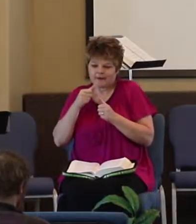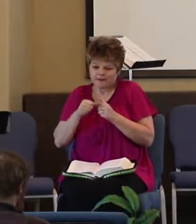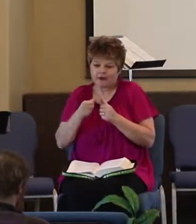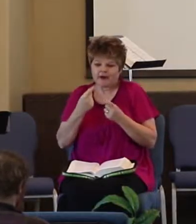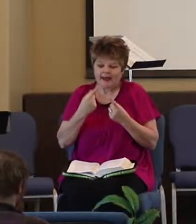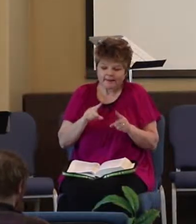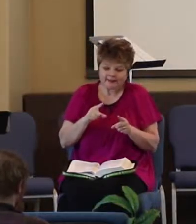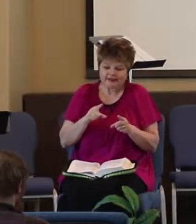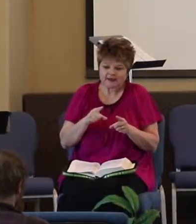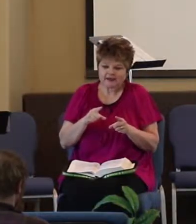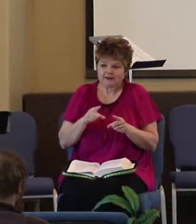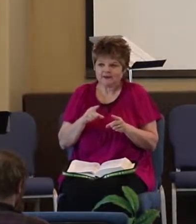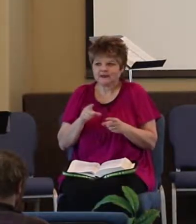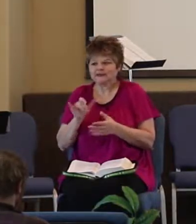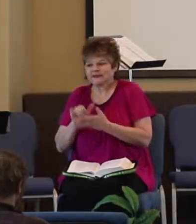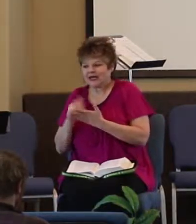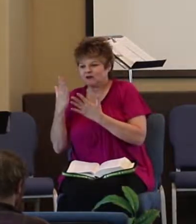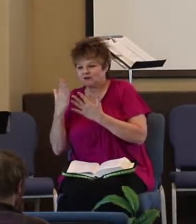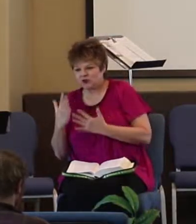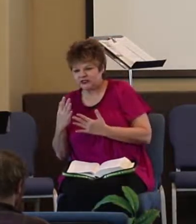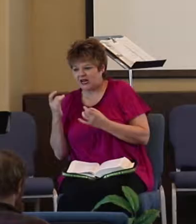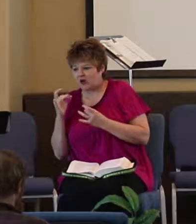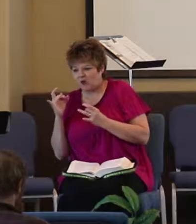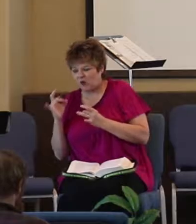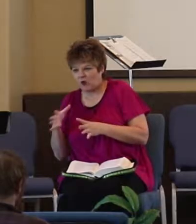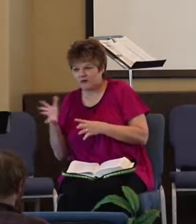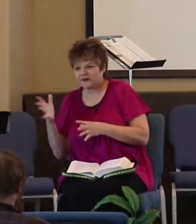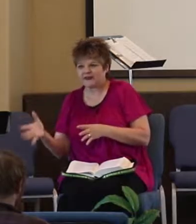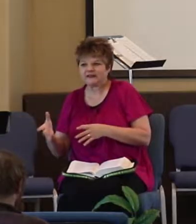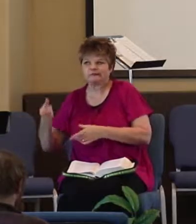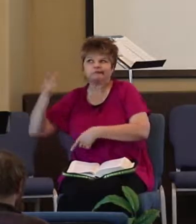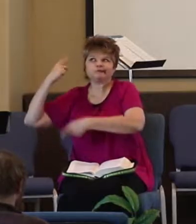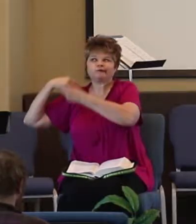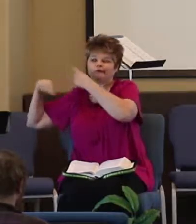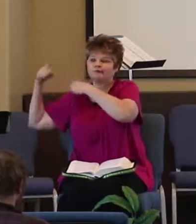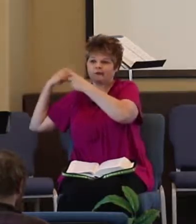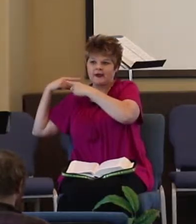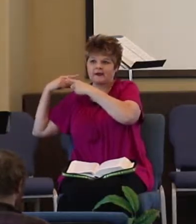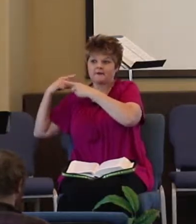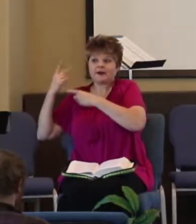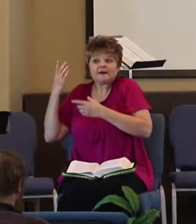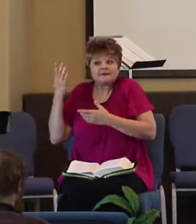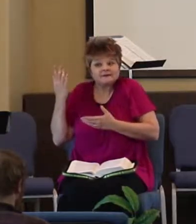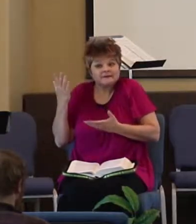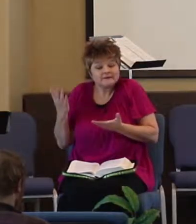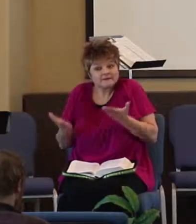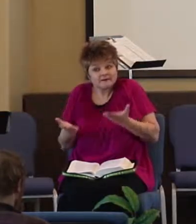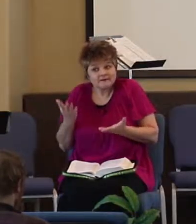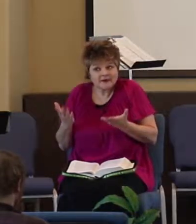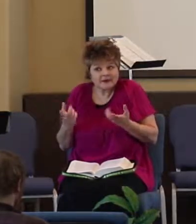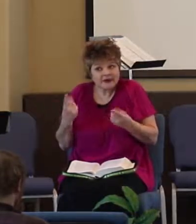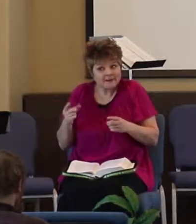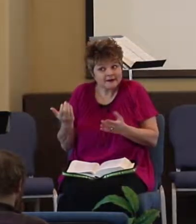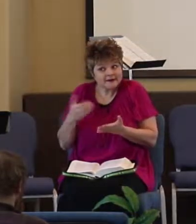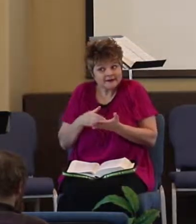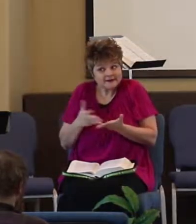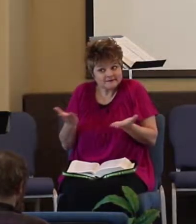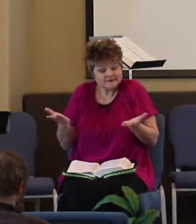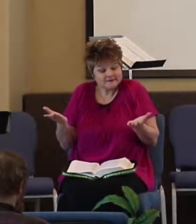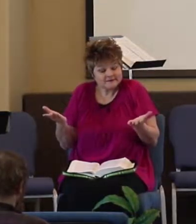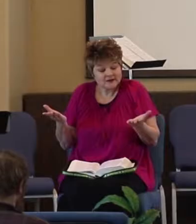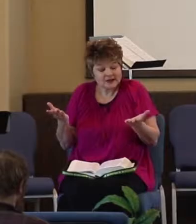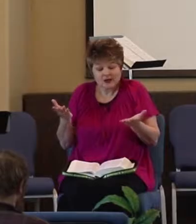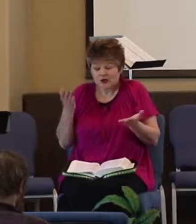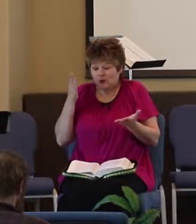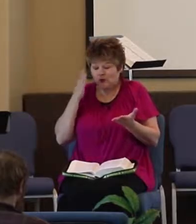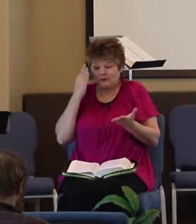unfortunately, that horrible thing is in the past, but it might happen again.